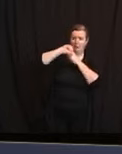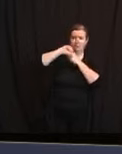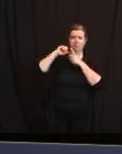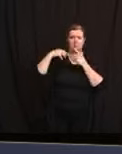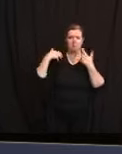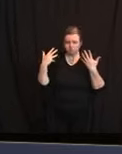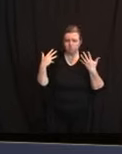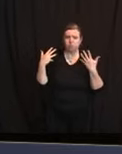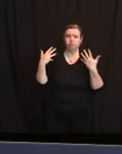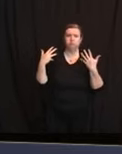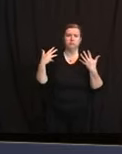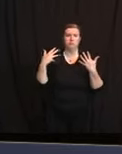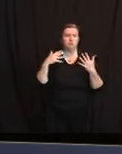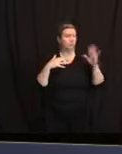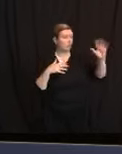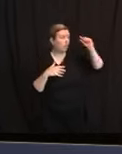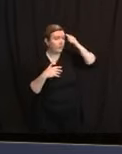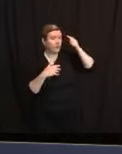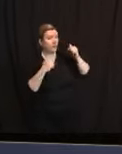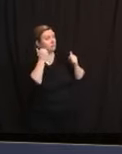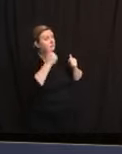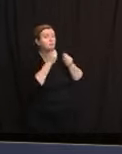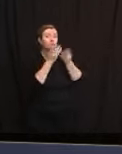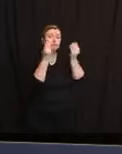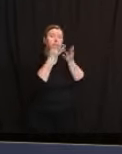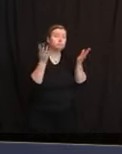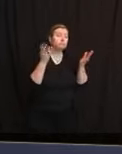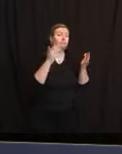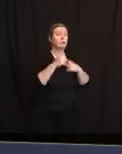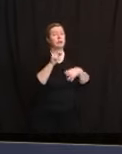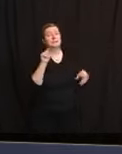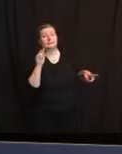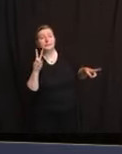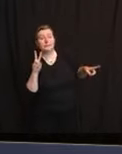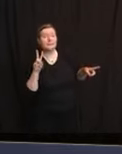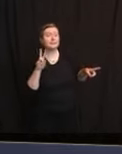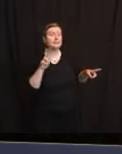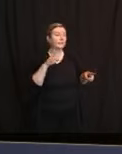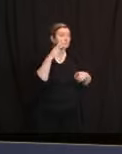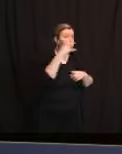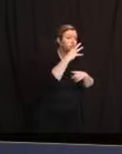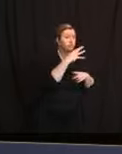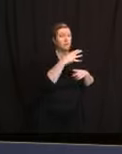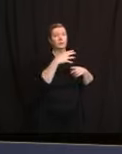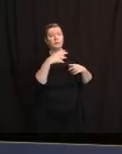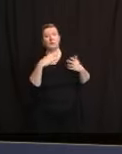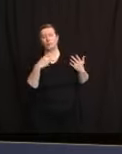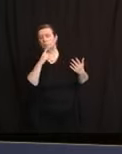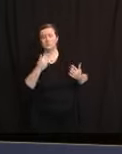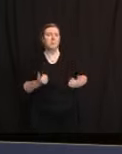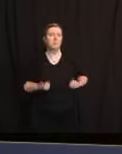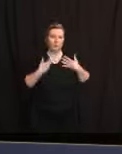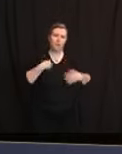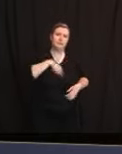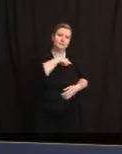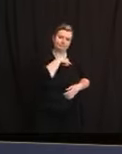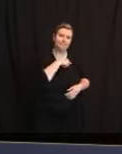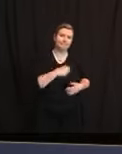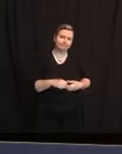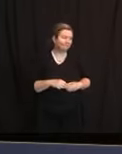briefings that he has done, along with these wonderful people up here, has been an inspiration. And it has given